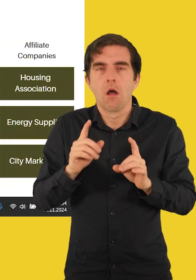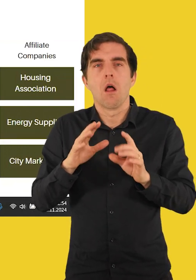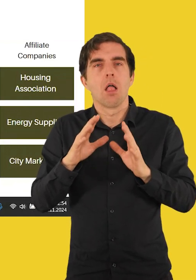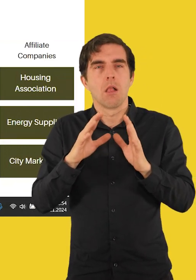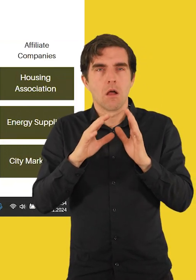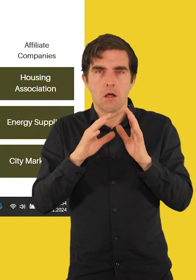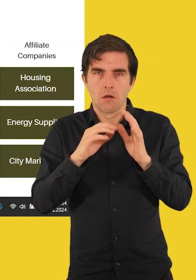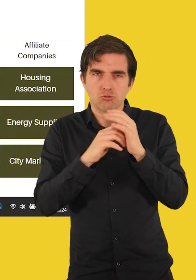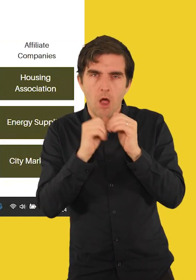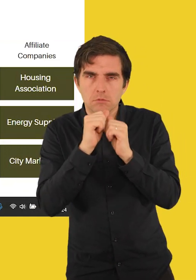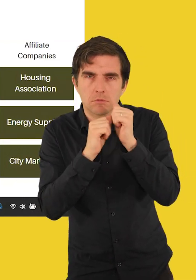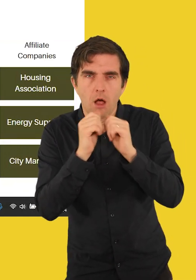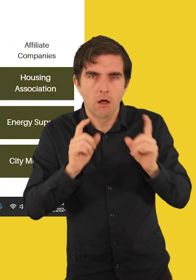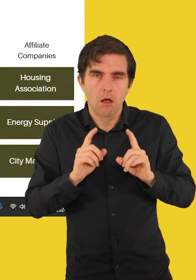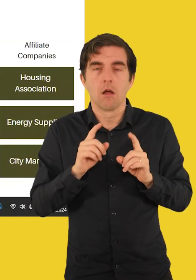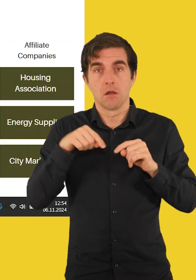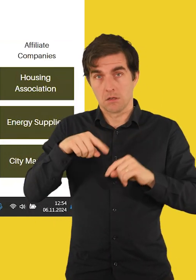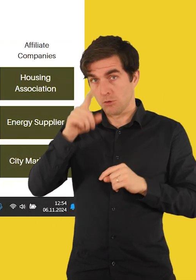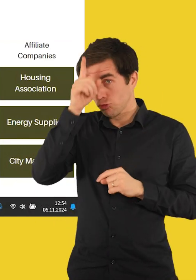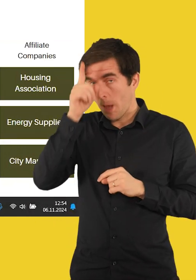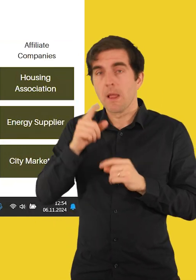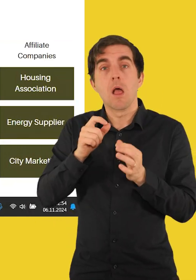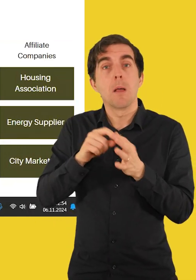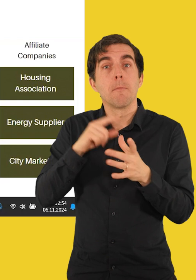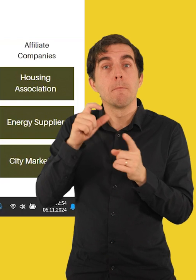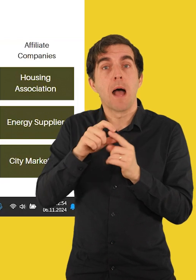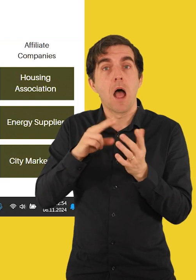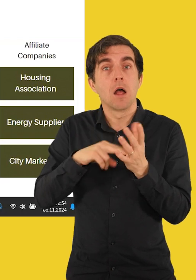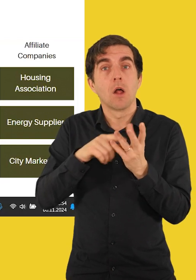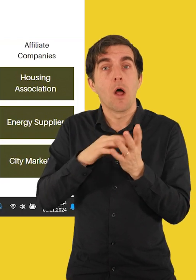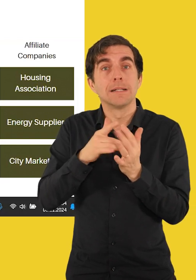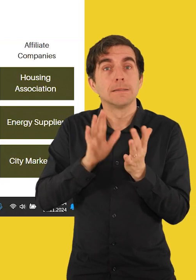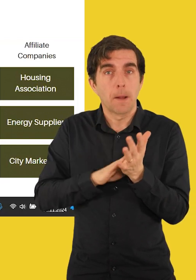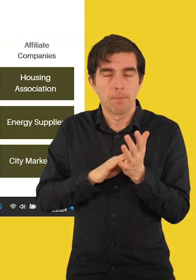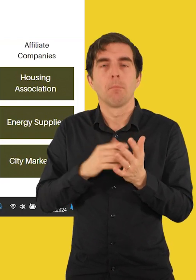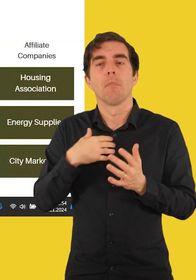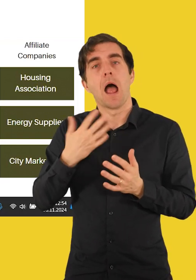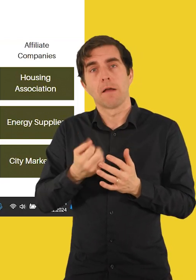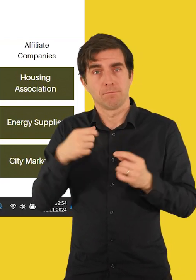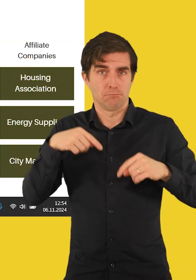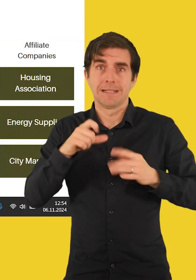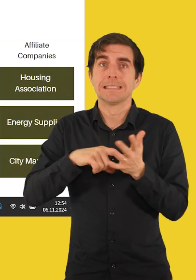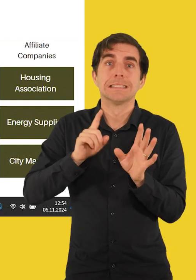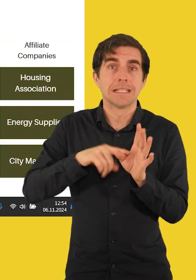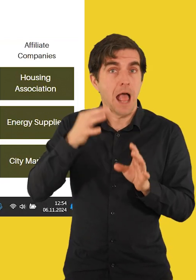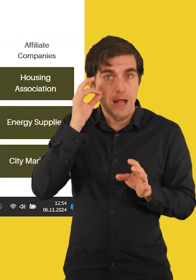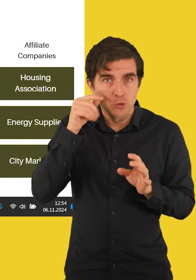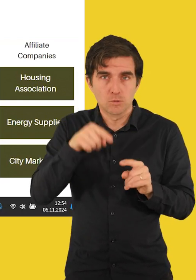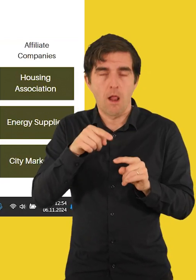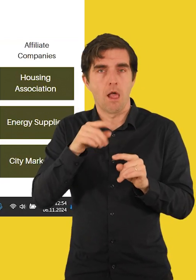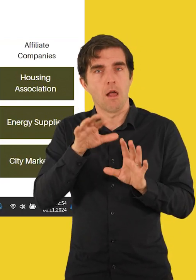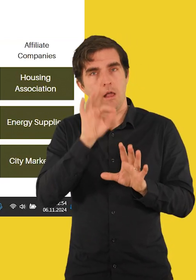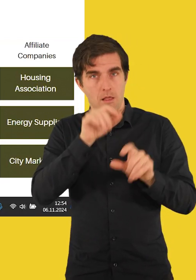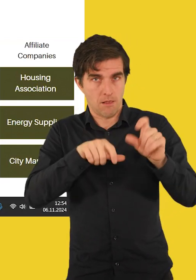and the structure, the administrative structure here in Germany and in Bad Nauheim is we have the city council, which